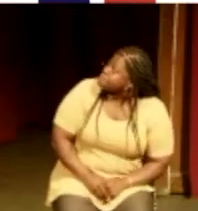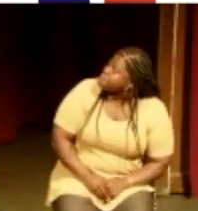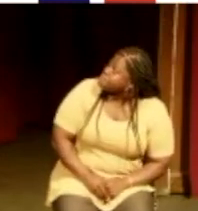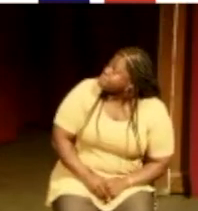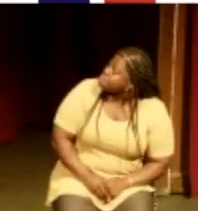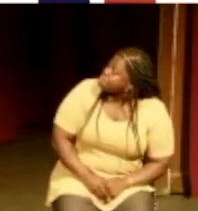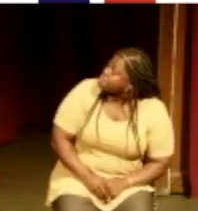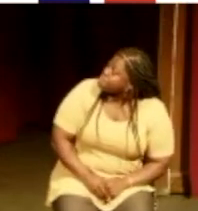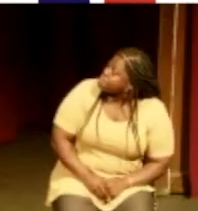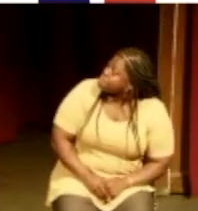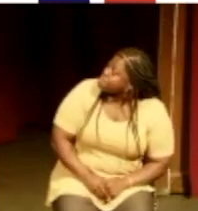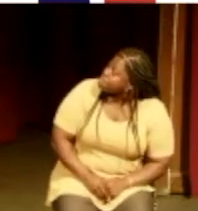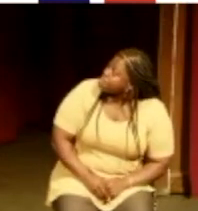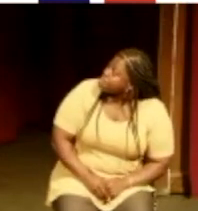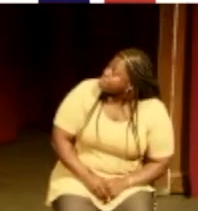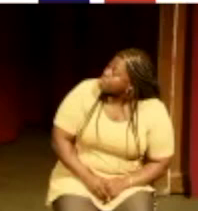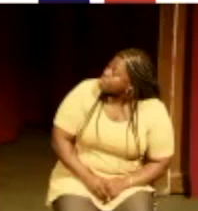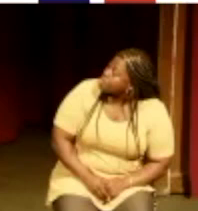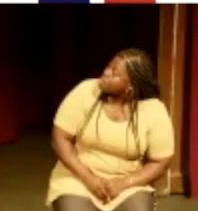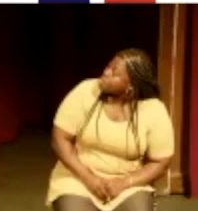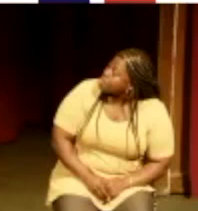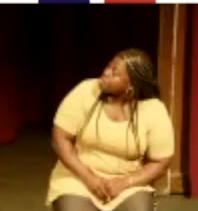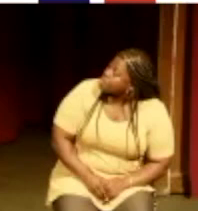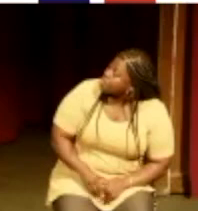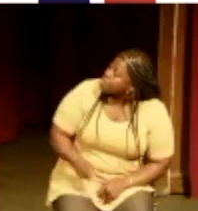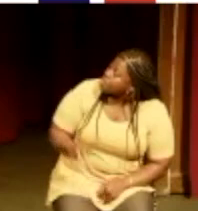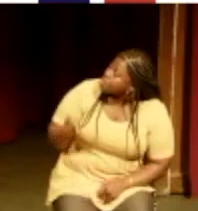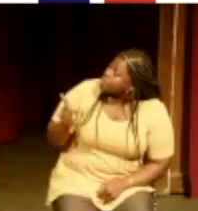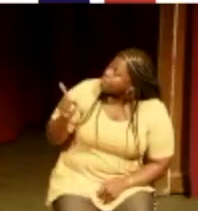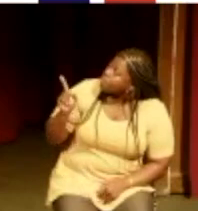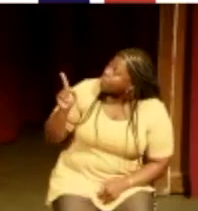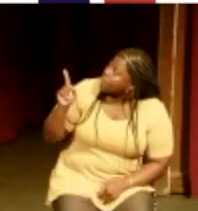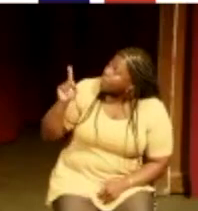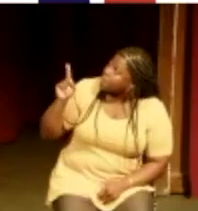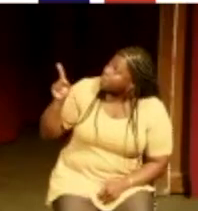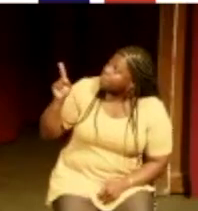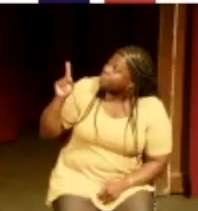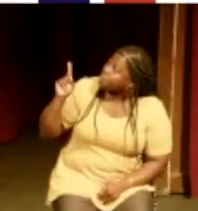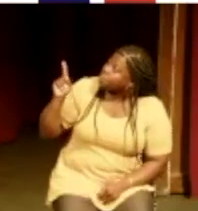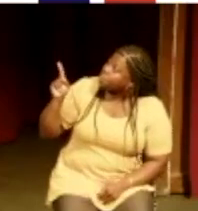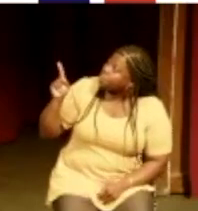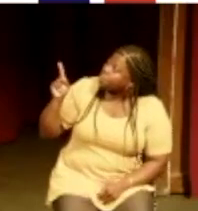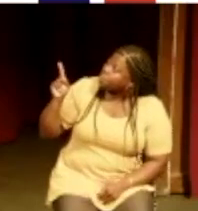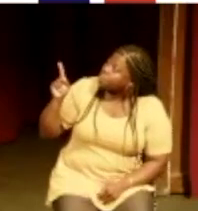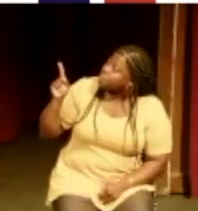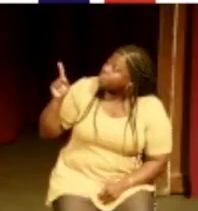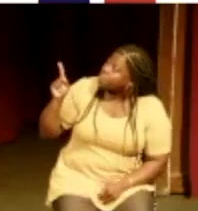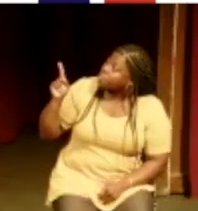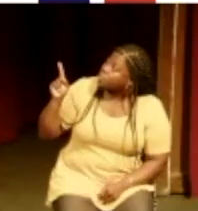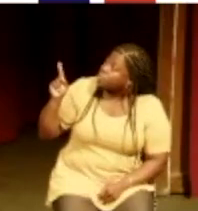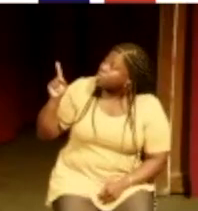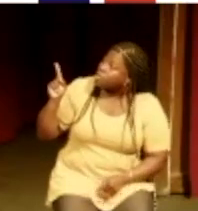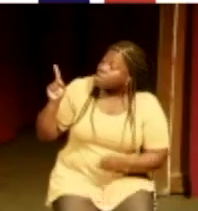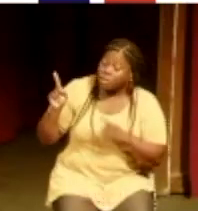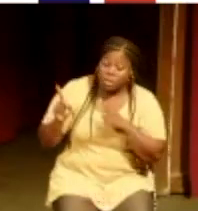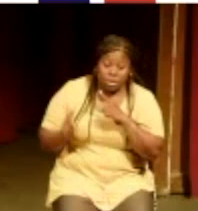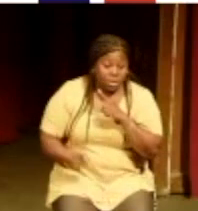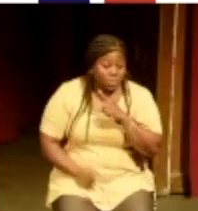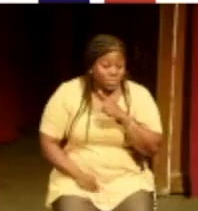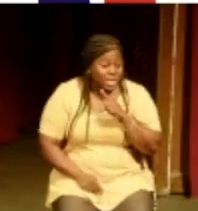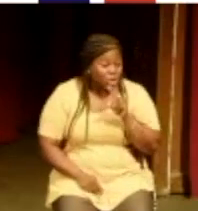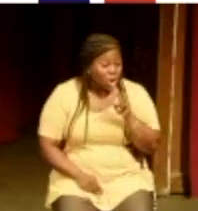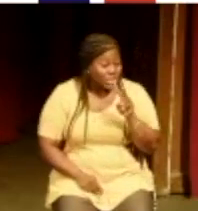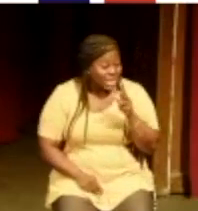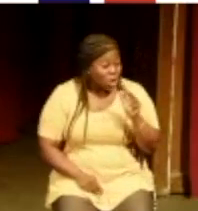degrees 1,775 and certificates 994. Those are our second or third most